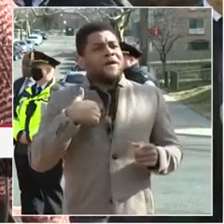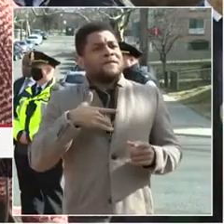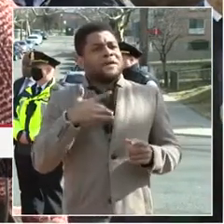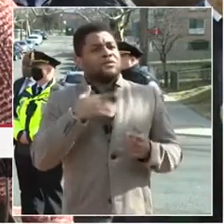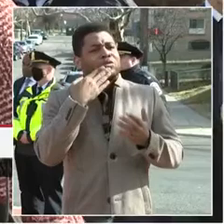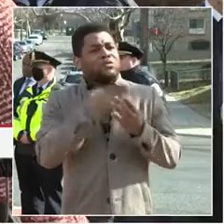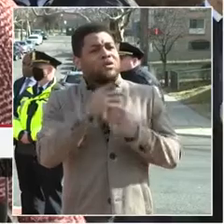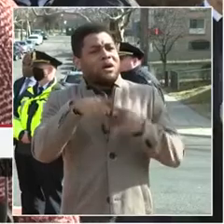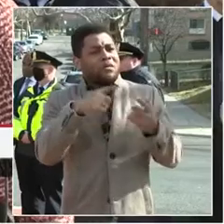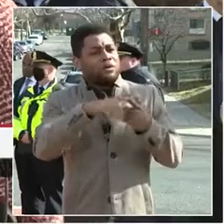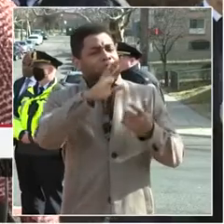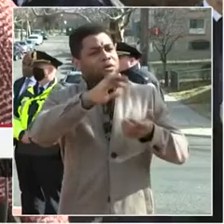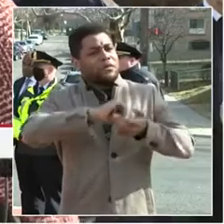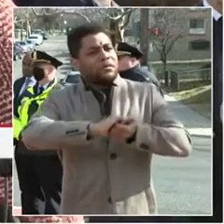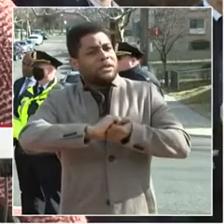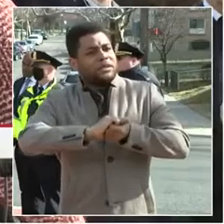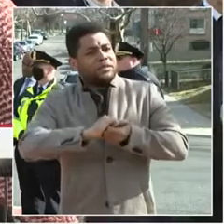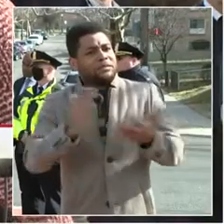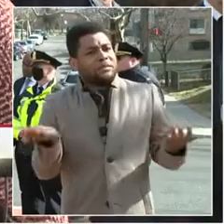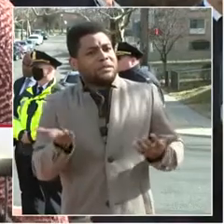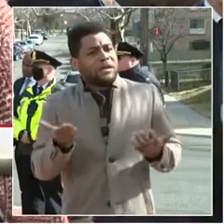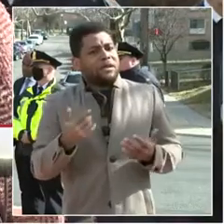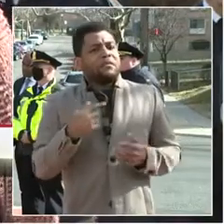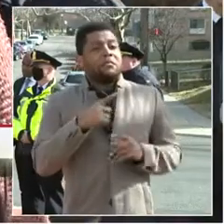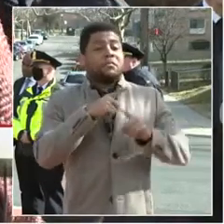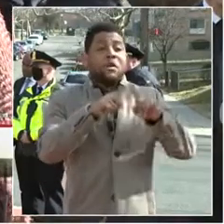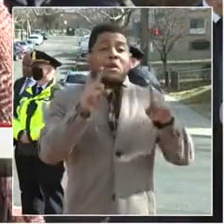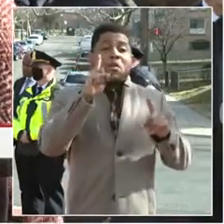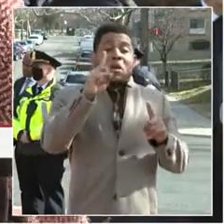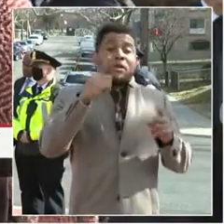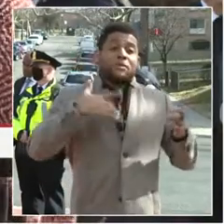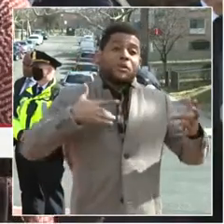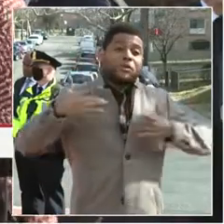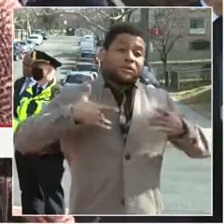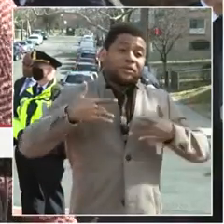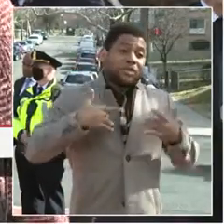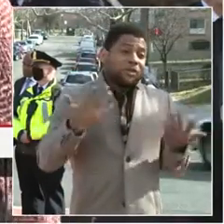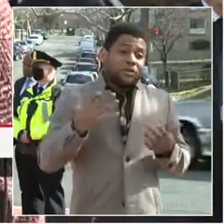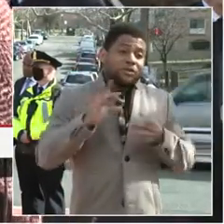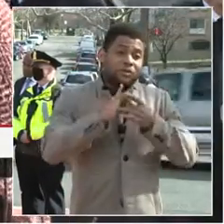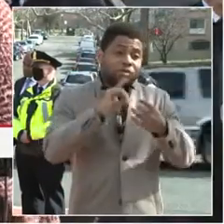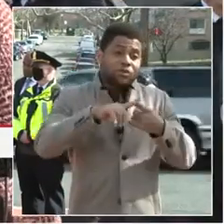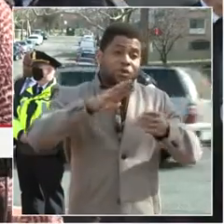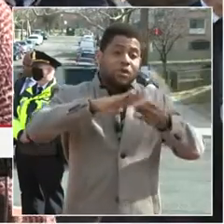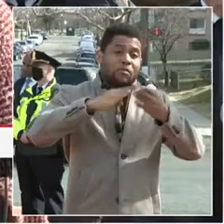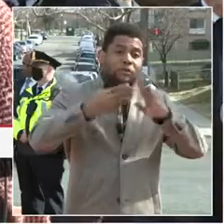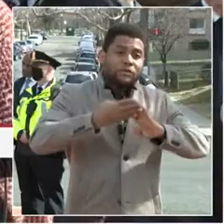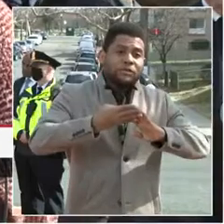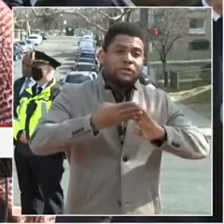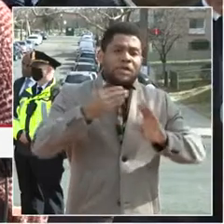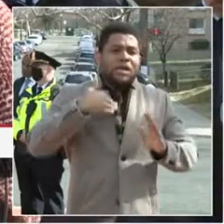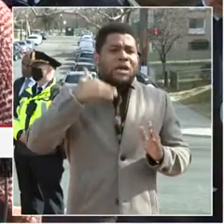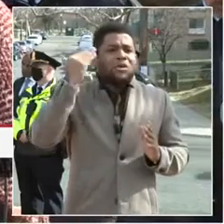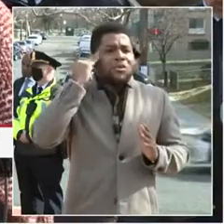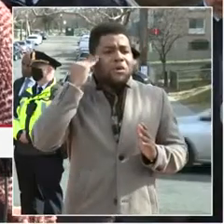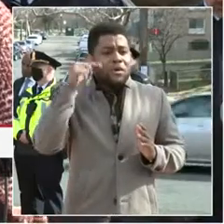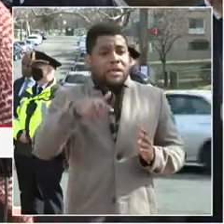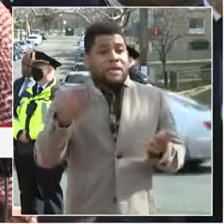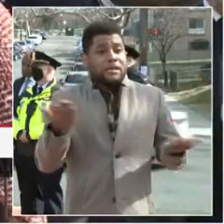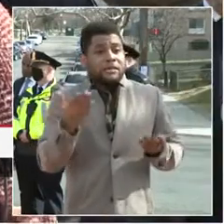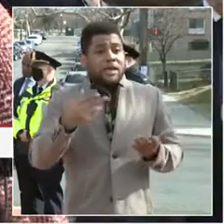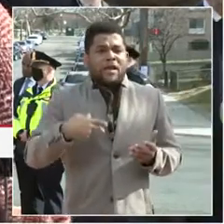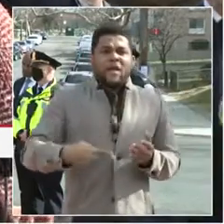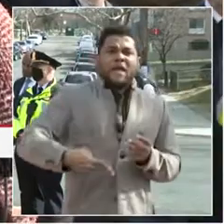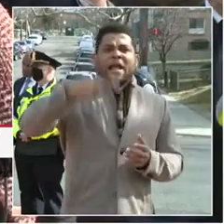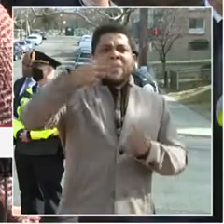are to deal with crime. I'm just concerned with the city. You know, we had the highest incarceration rate in the world over the